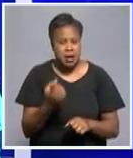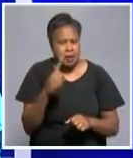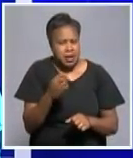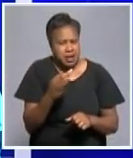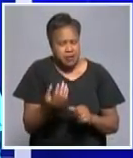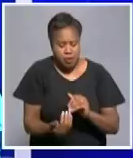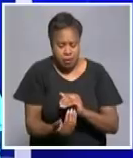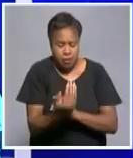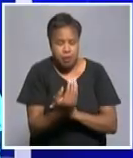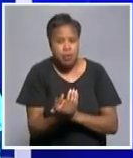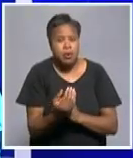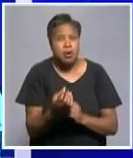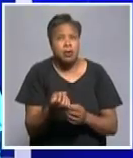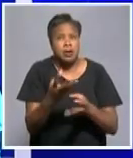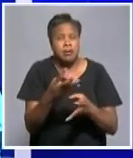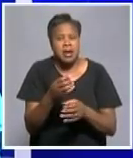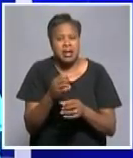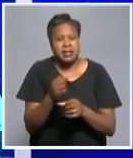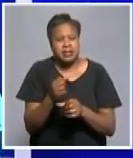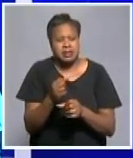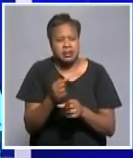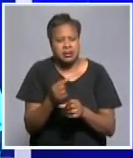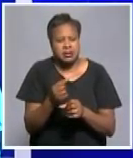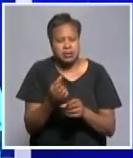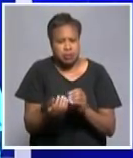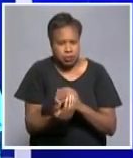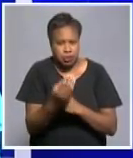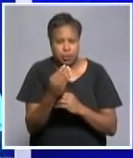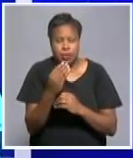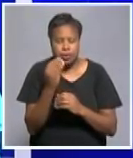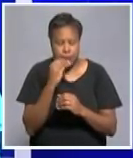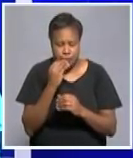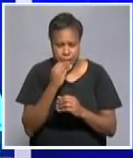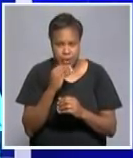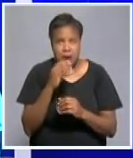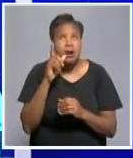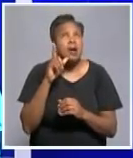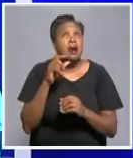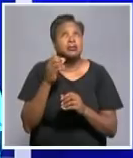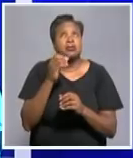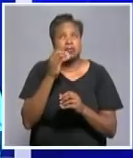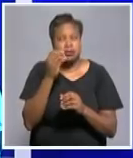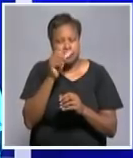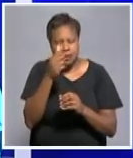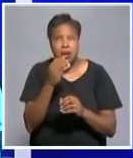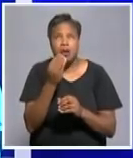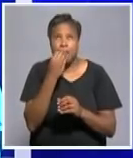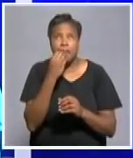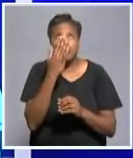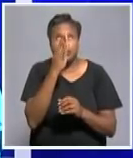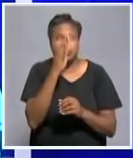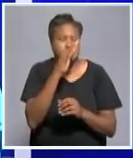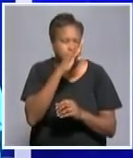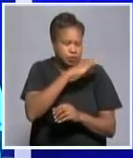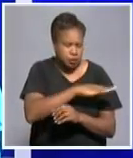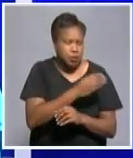in the morning with tea, or the breakfast rather, lunchtime the patient will receive another lunch, and then